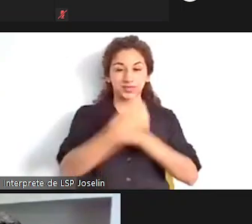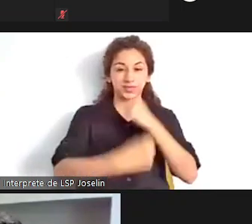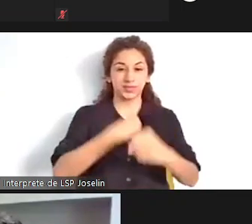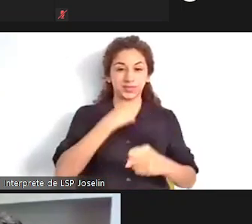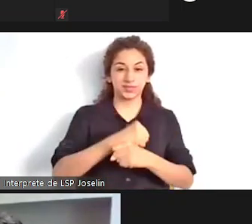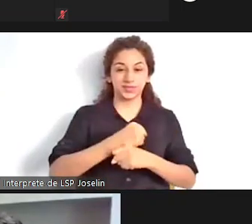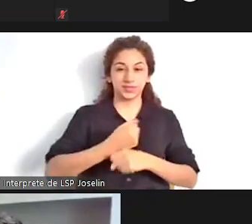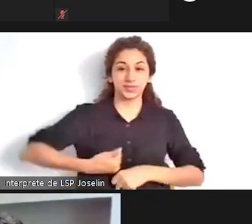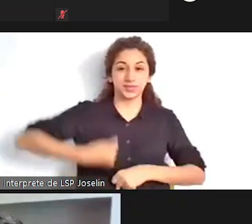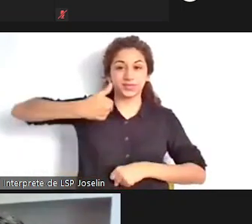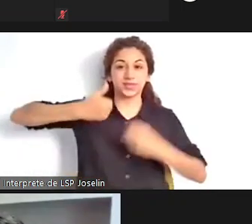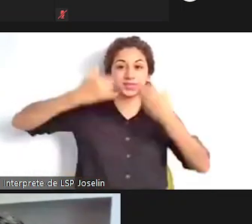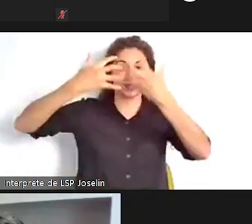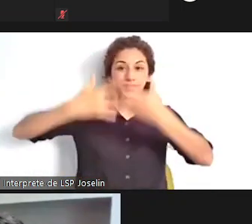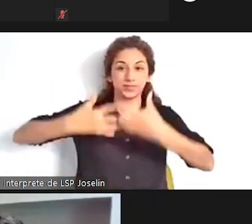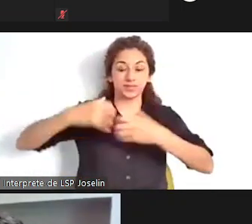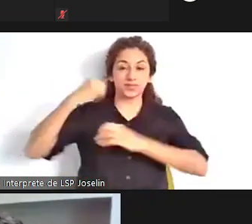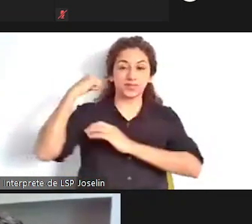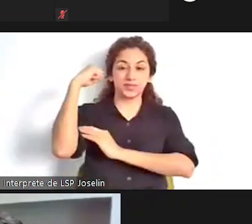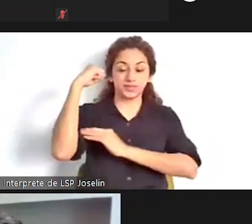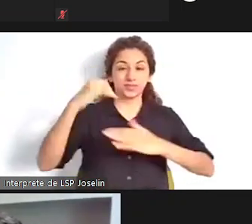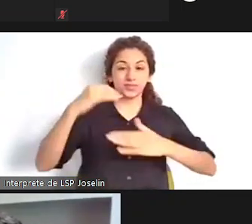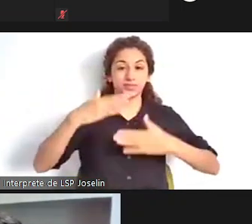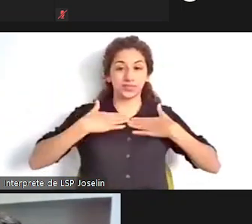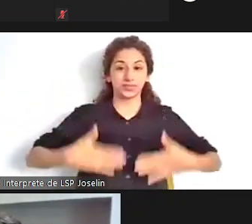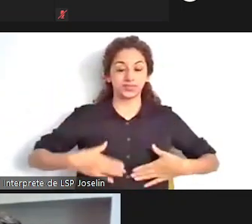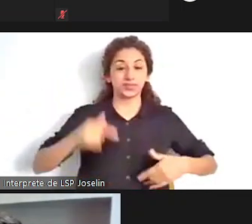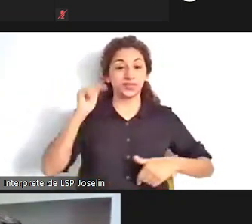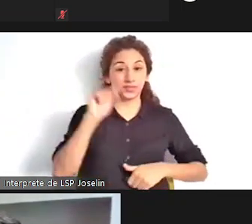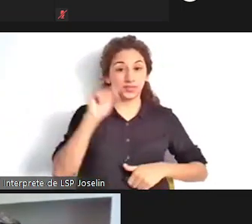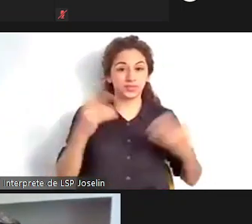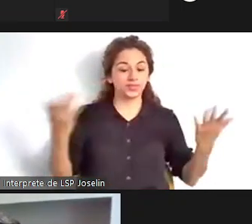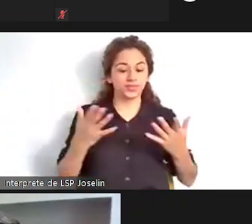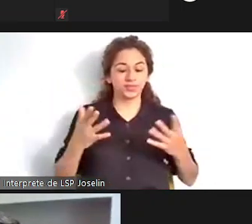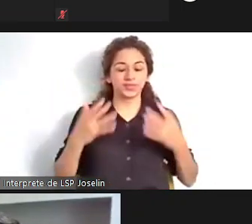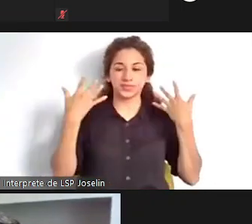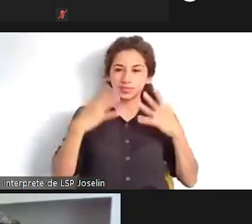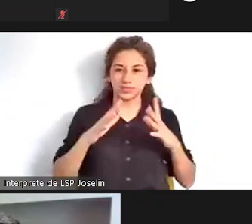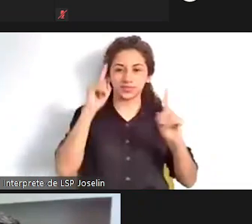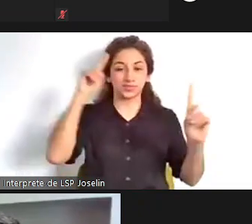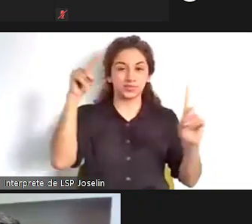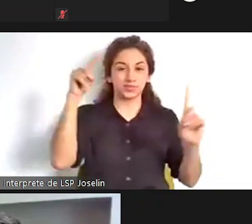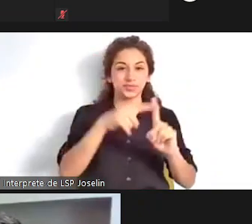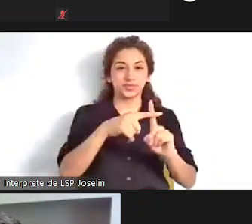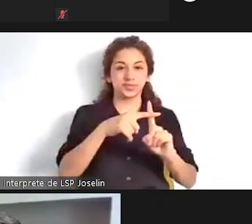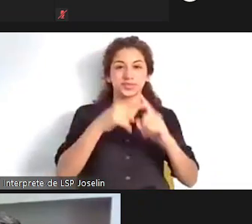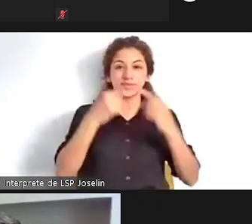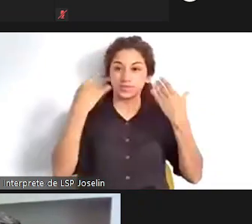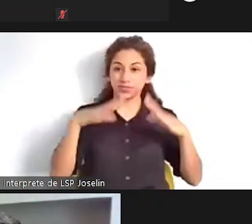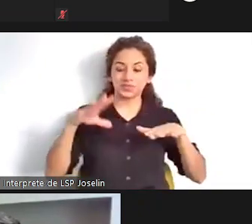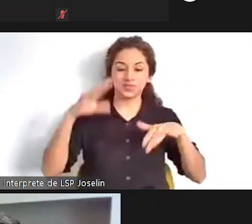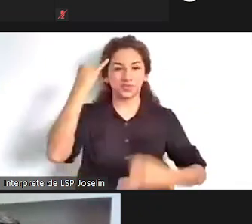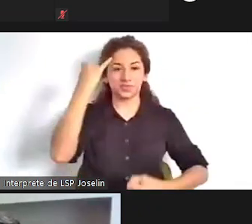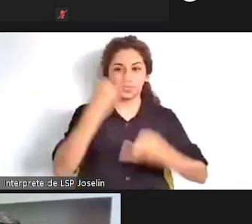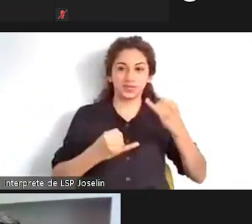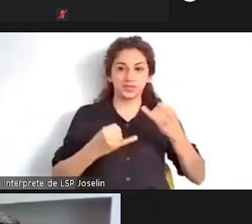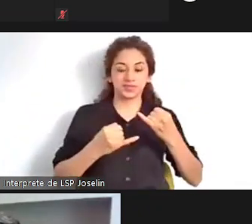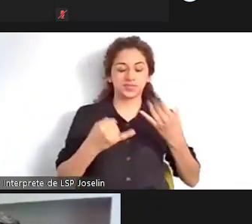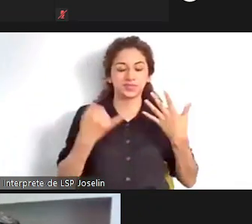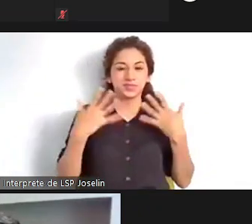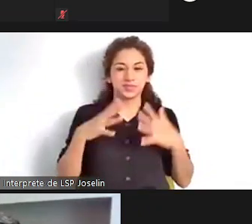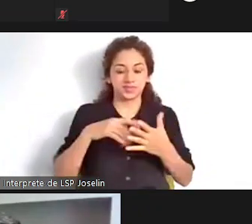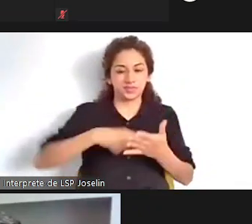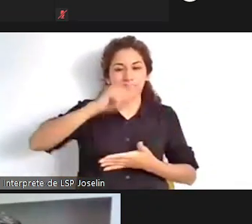celebrating the 10 years of guiding principles of human rights and on that framework is how we have managed to